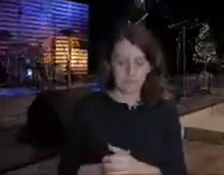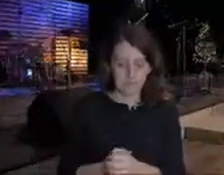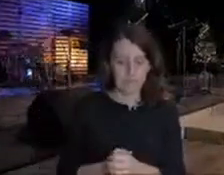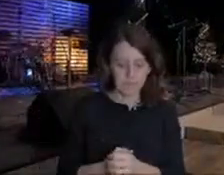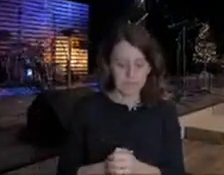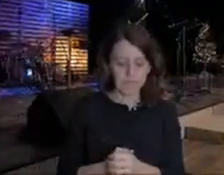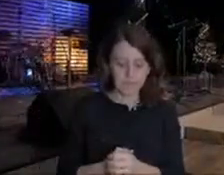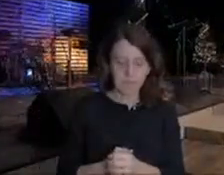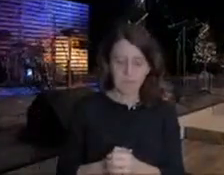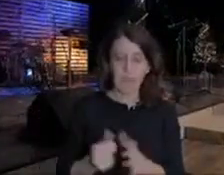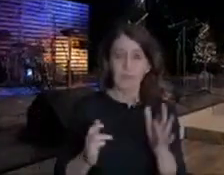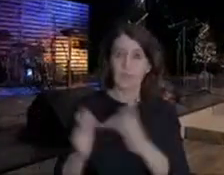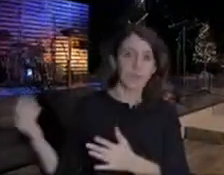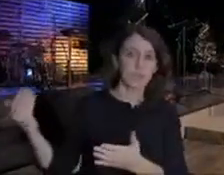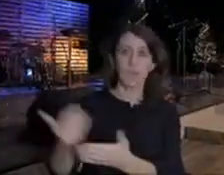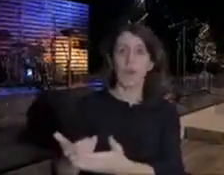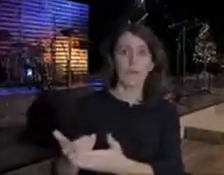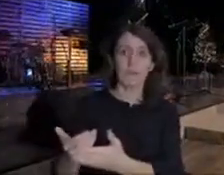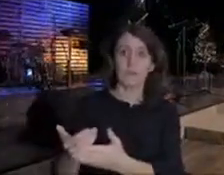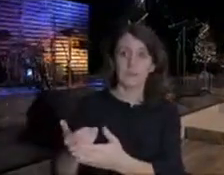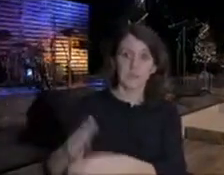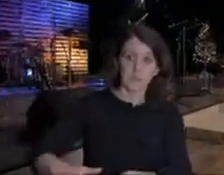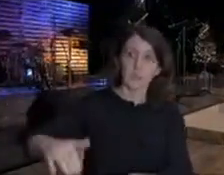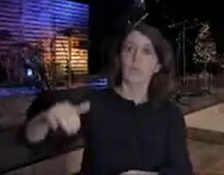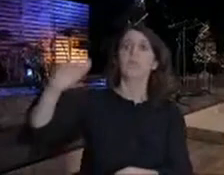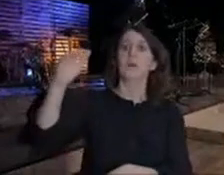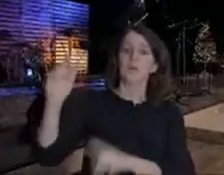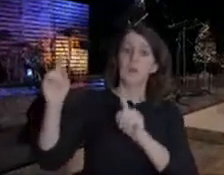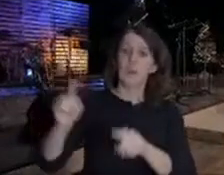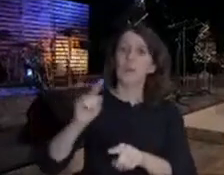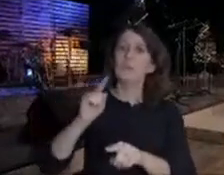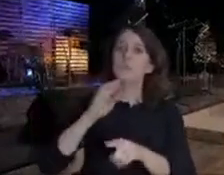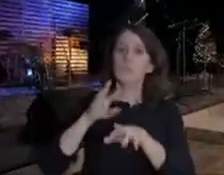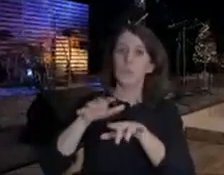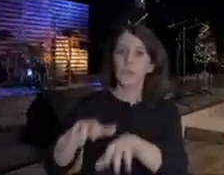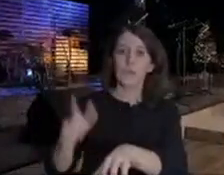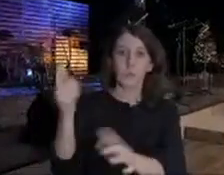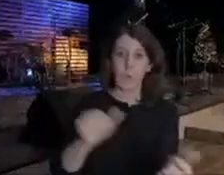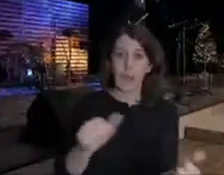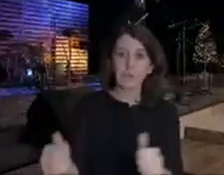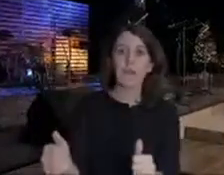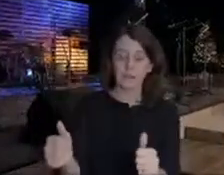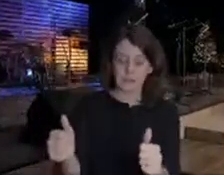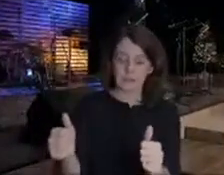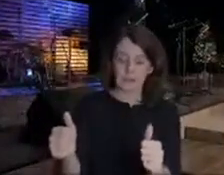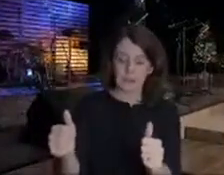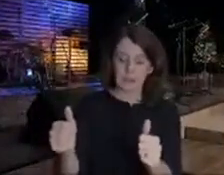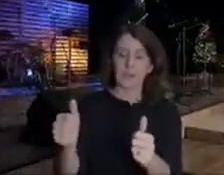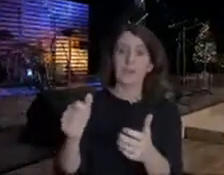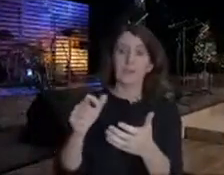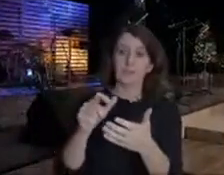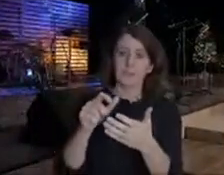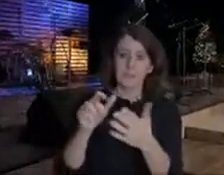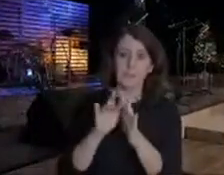Jesus arrives on the scene of the Gospels. As he grows up, he gets older, he goes down to the river to be baptized by John the Baptist. And Scripture says